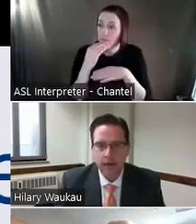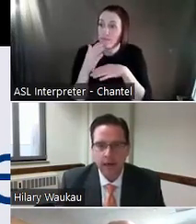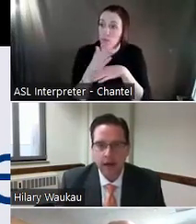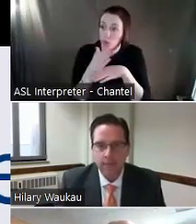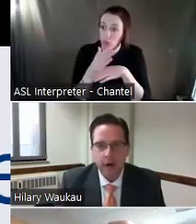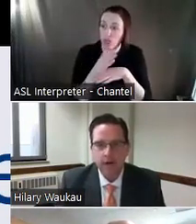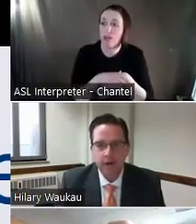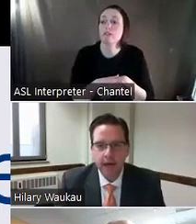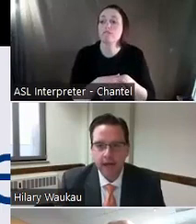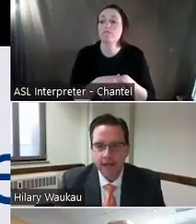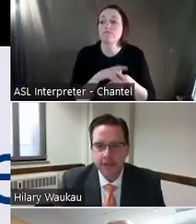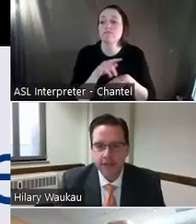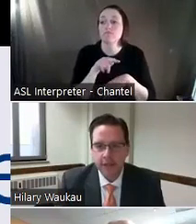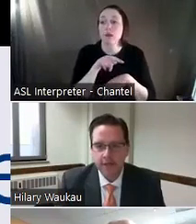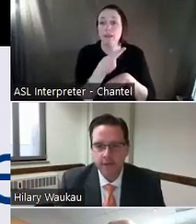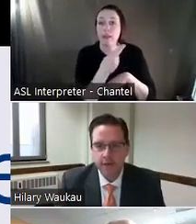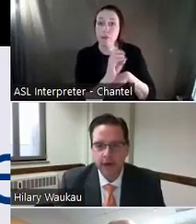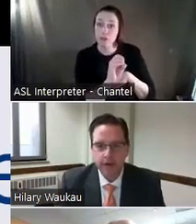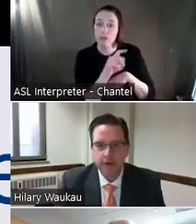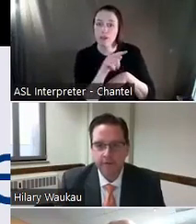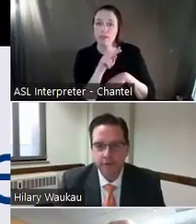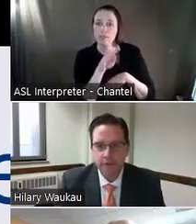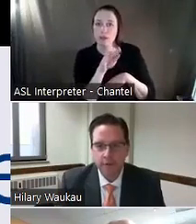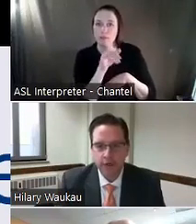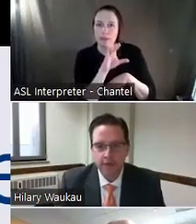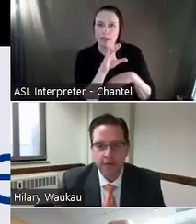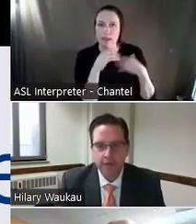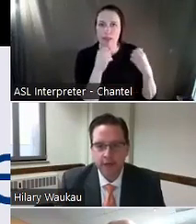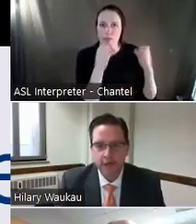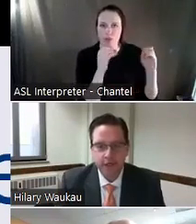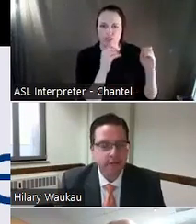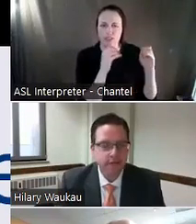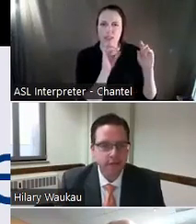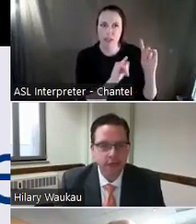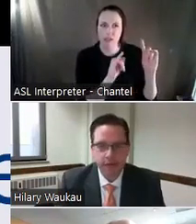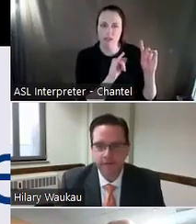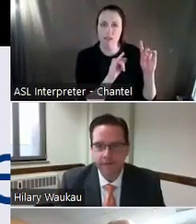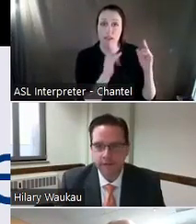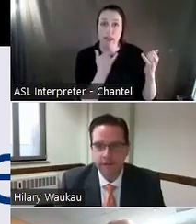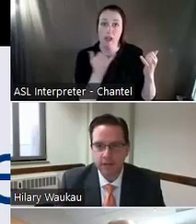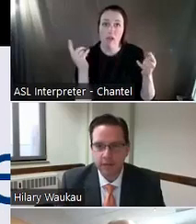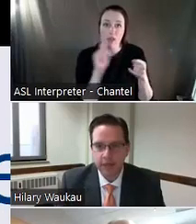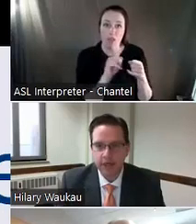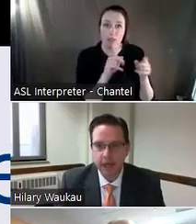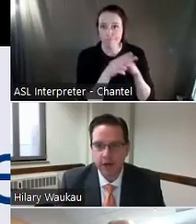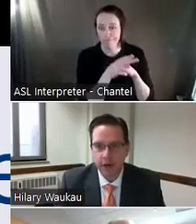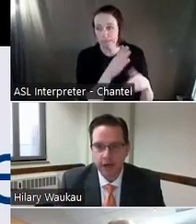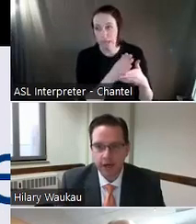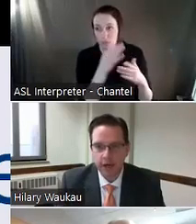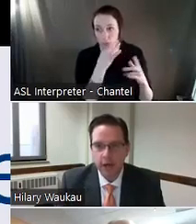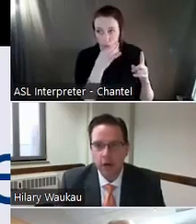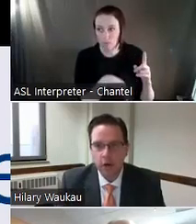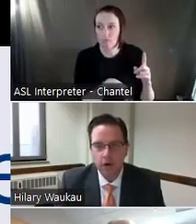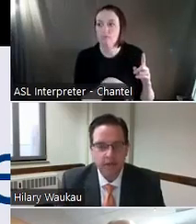unwinding. Are there any initiatives for healthy food support given the reduction in the food share benefits with the PHA